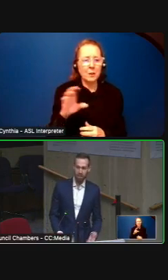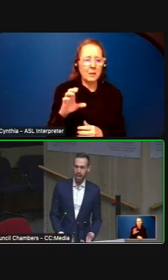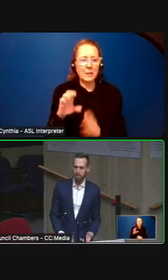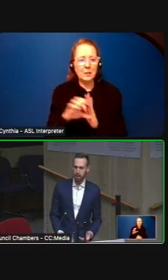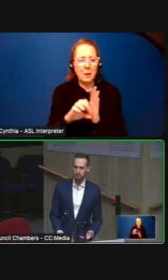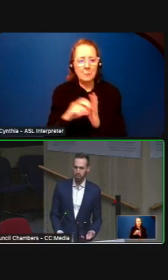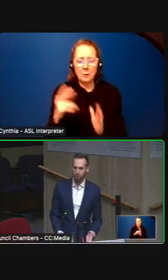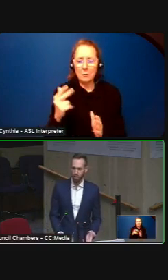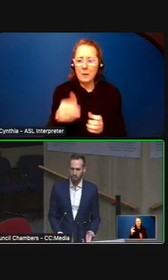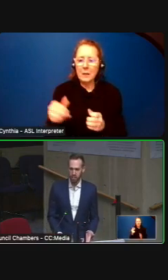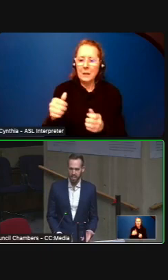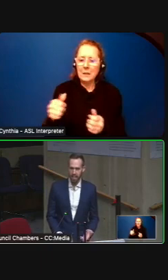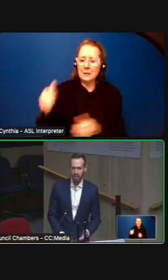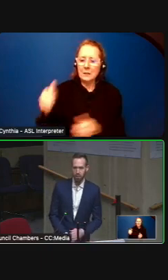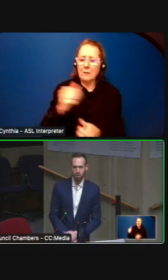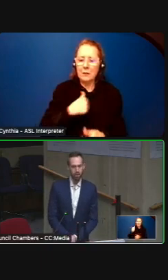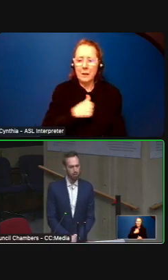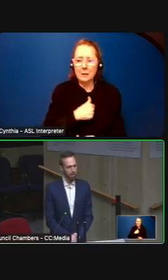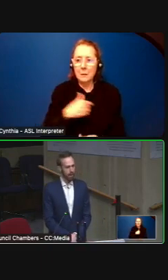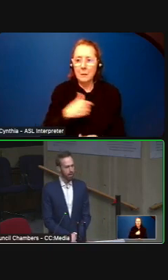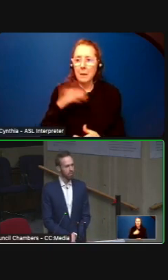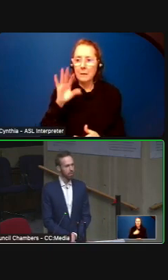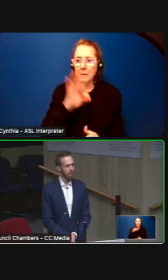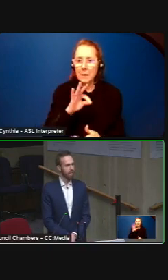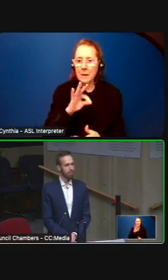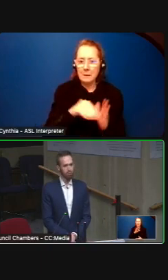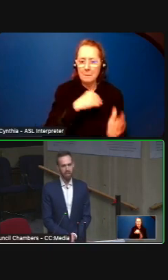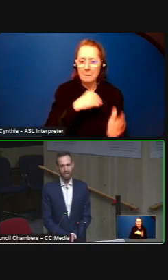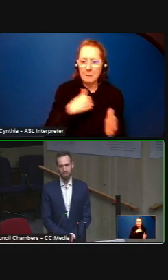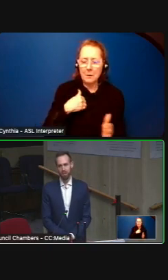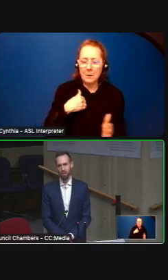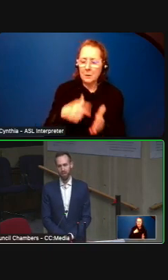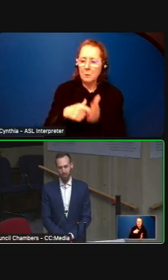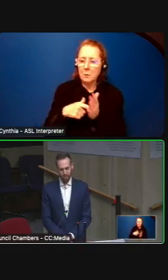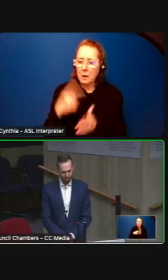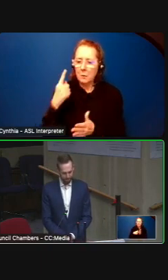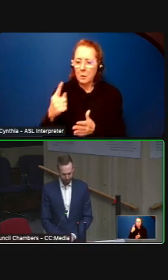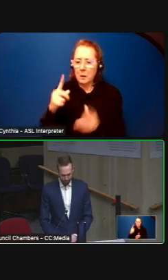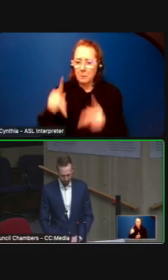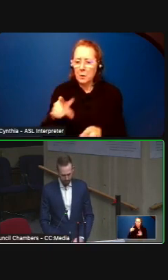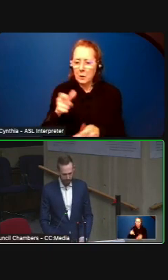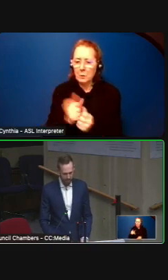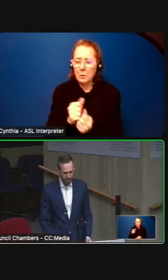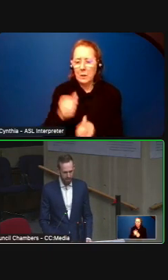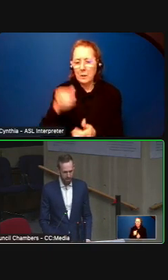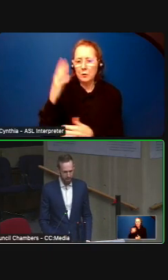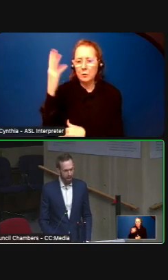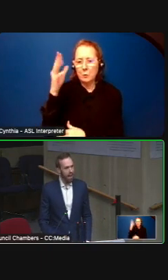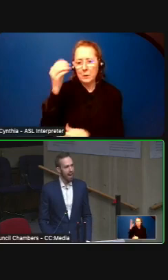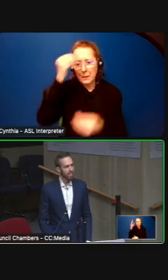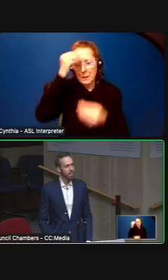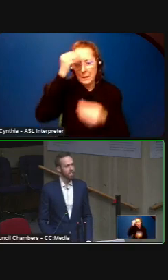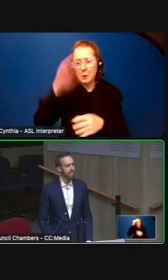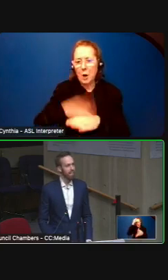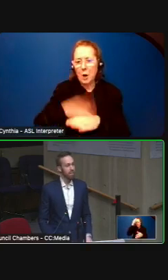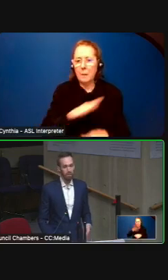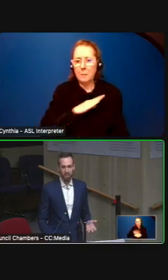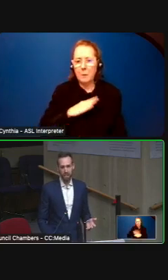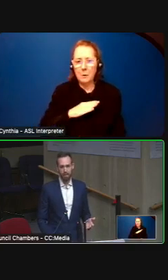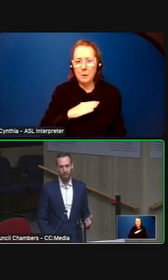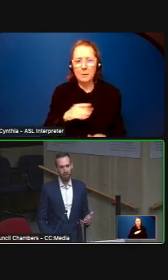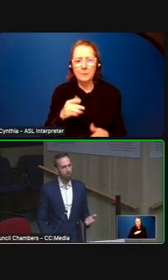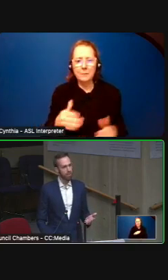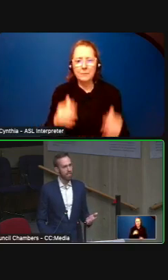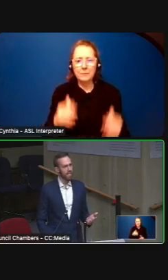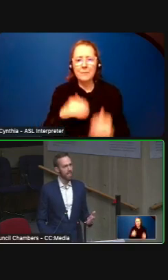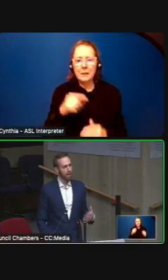we have 9 members, one of which has to have a horticultural background. So we always have a tree expert on the board. I saw this slide for the first time